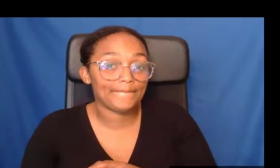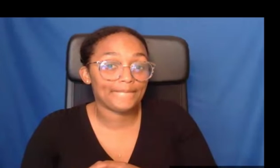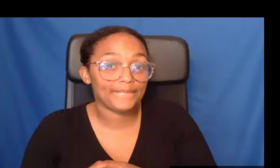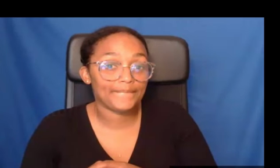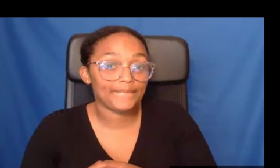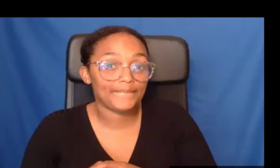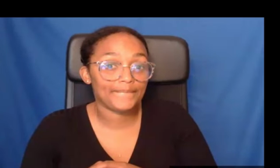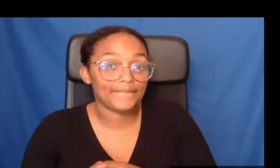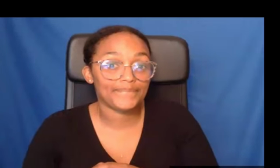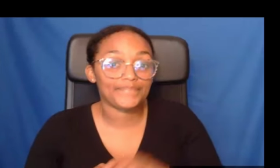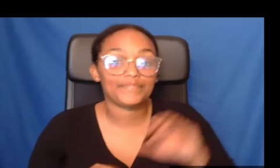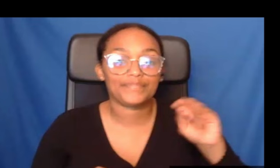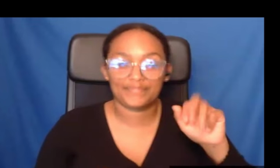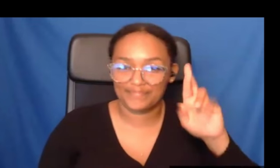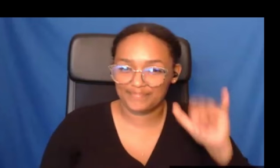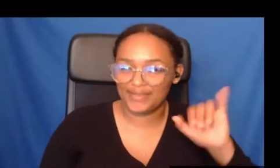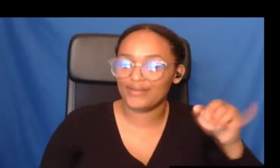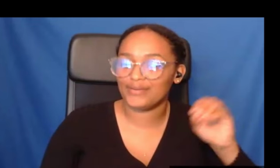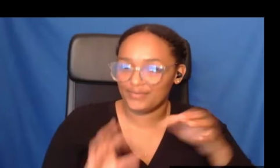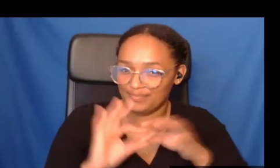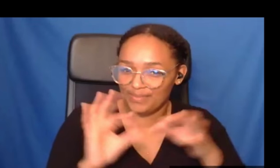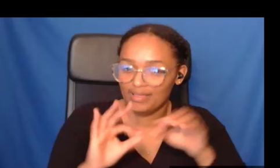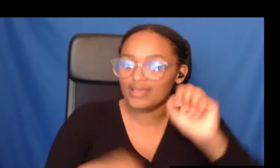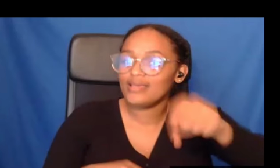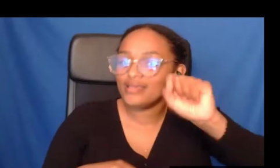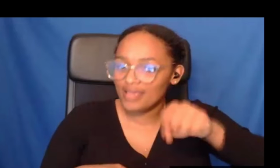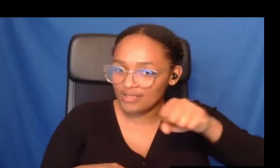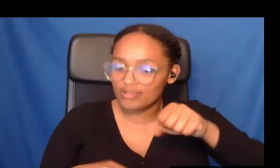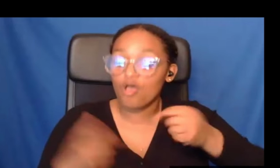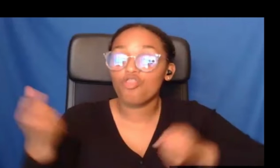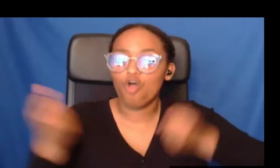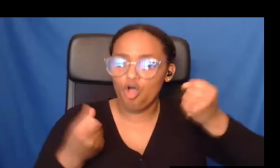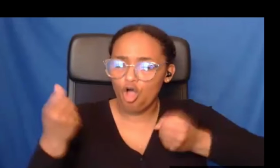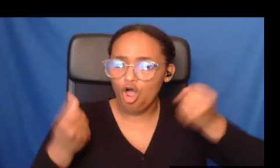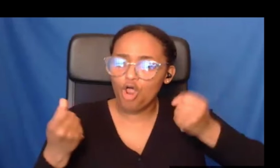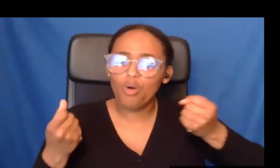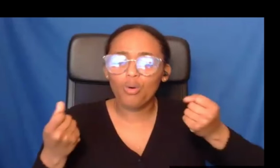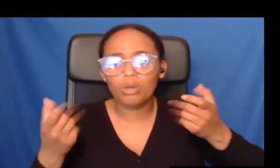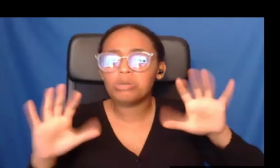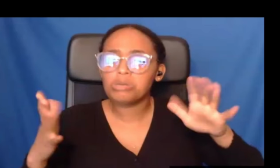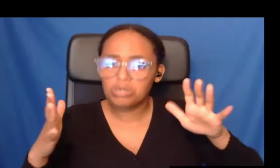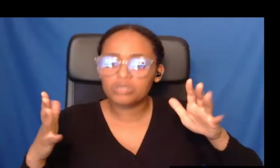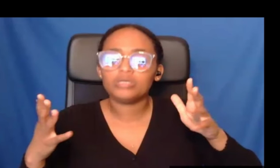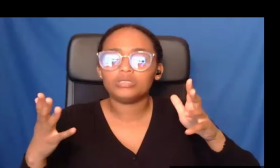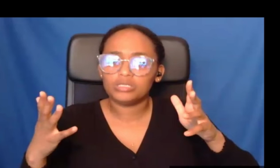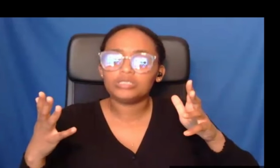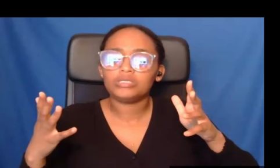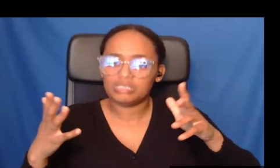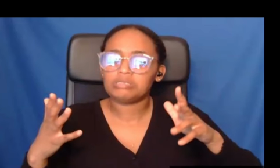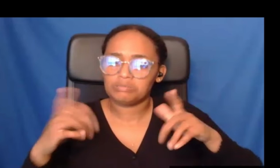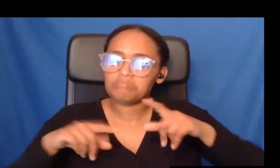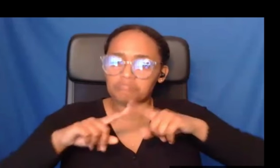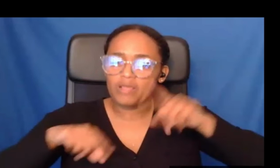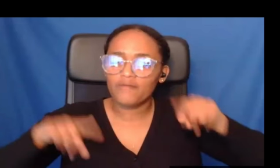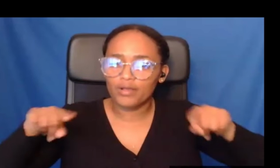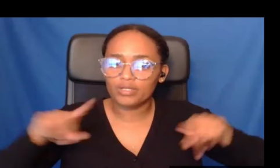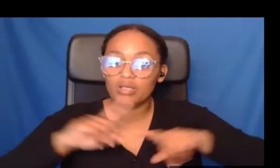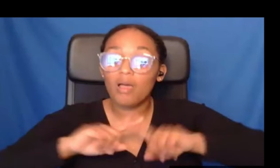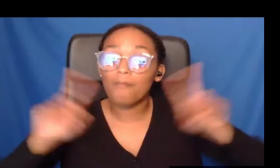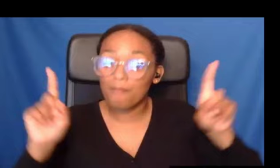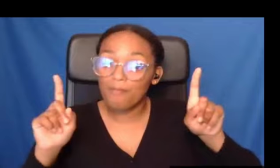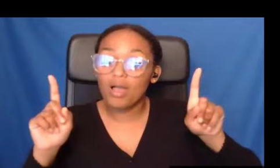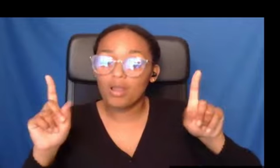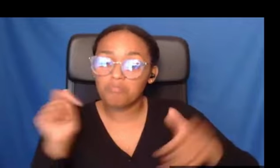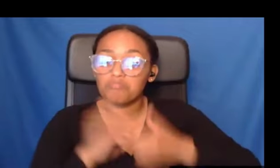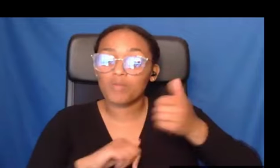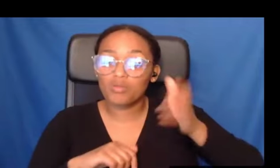Yes, the auto is different, but the general insurance concepts are going to be consistent from state to state. If